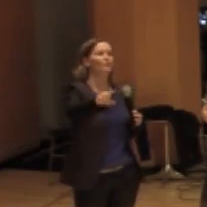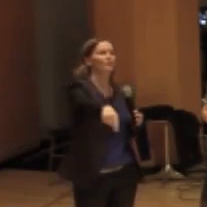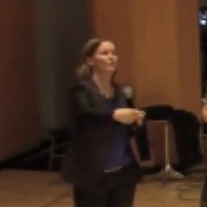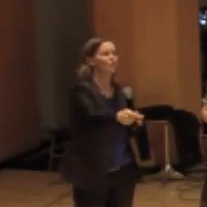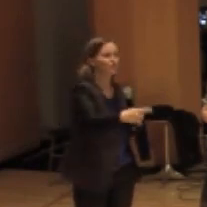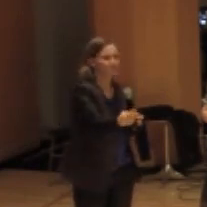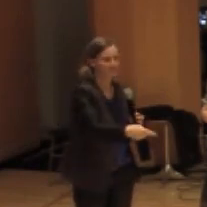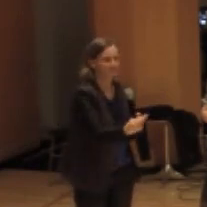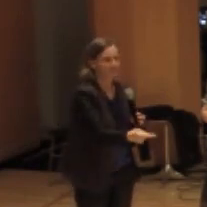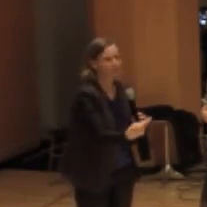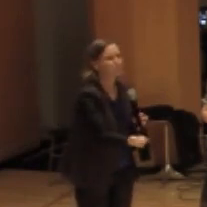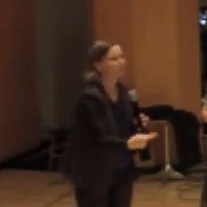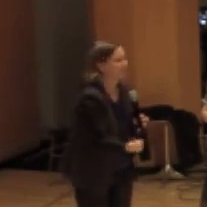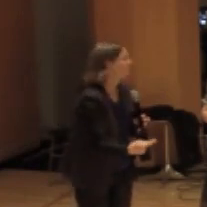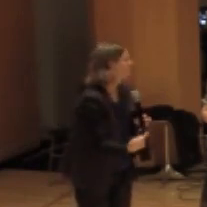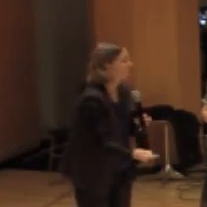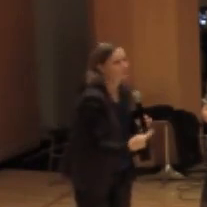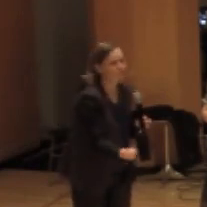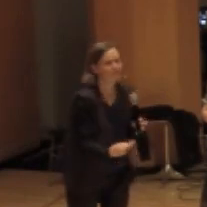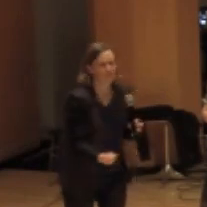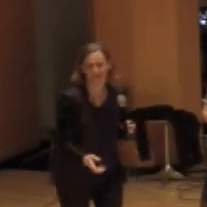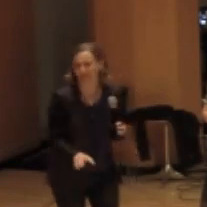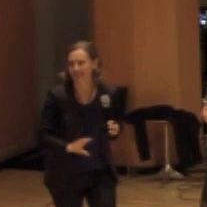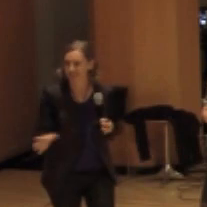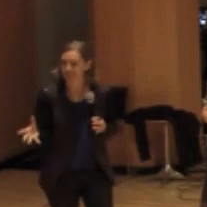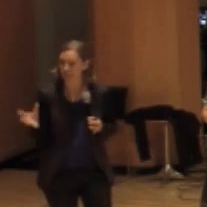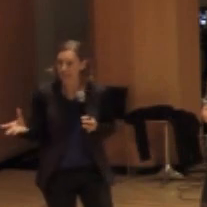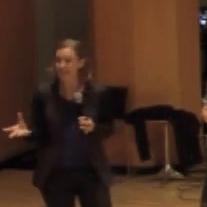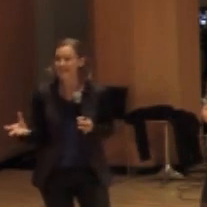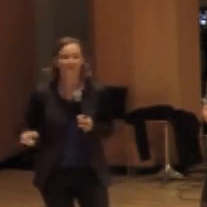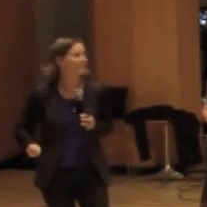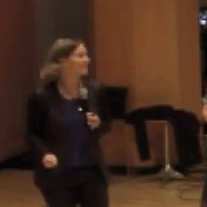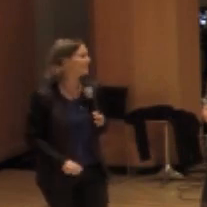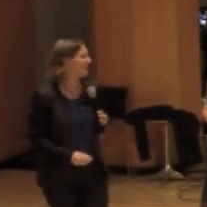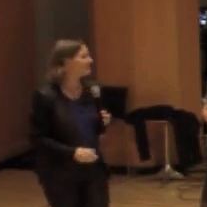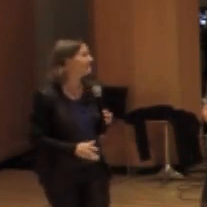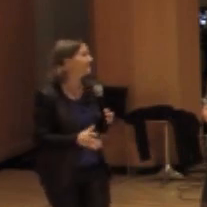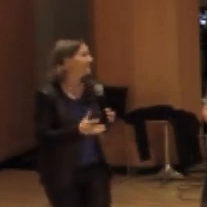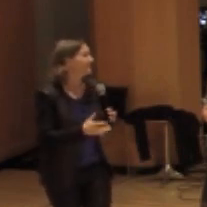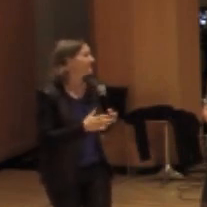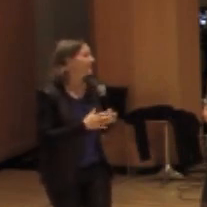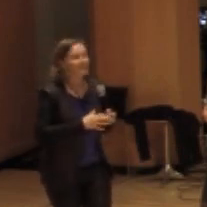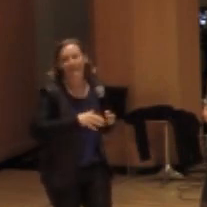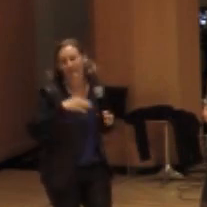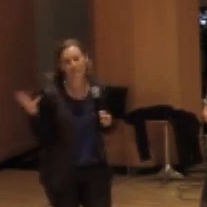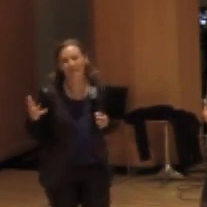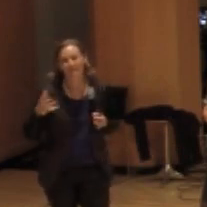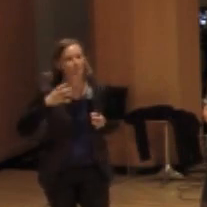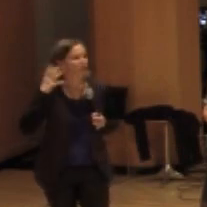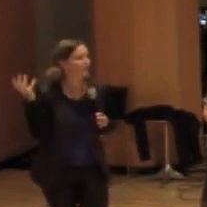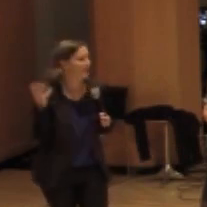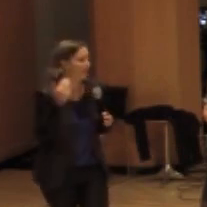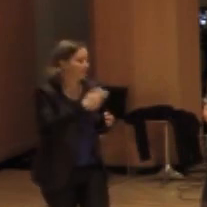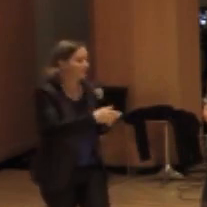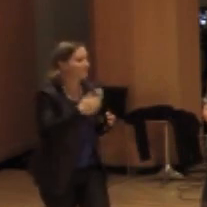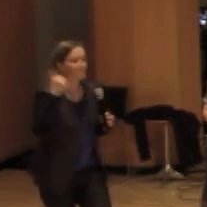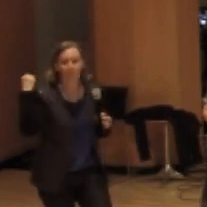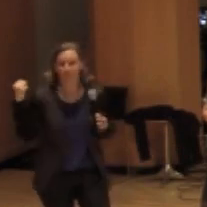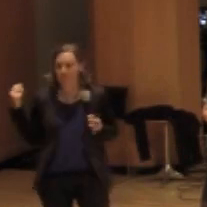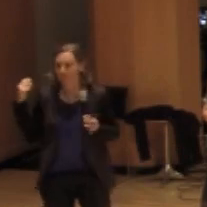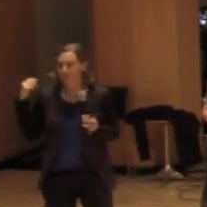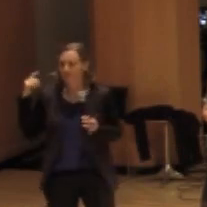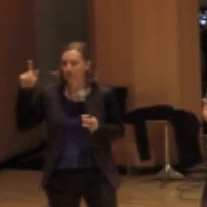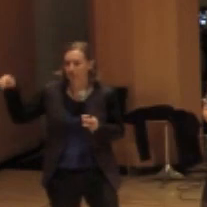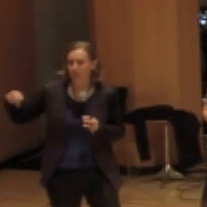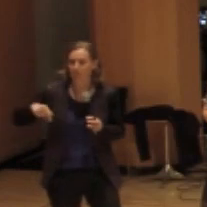through a whole another cultures humor and cultural understanding it's like crazy so then yeah so then with the help of